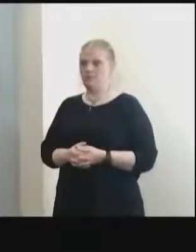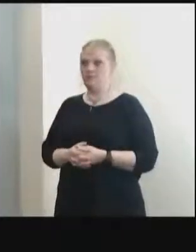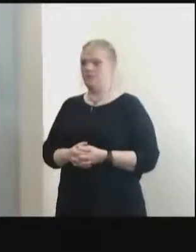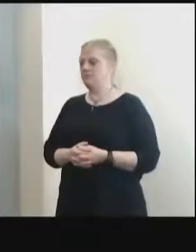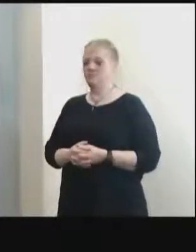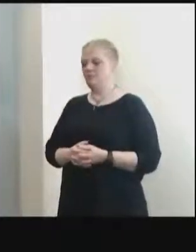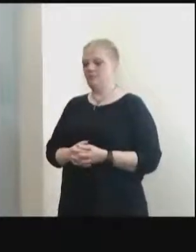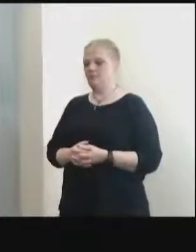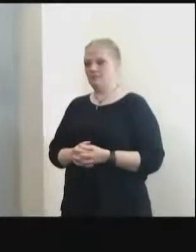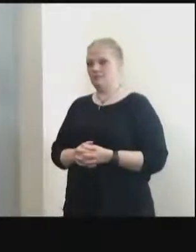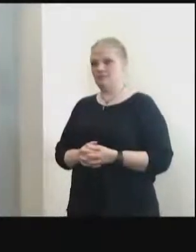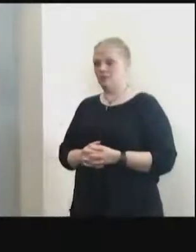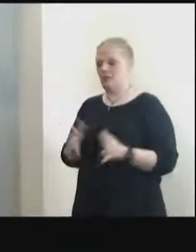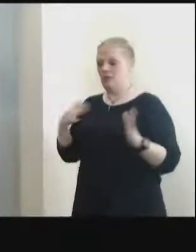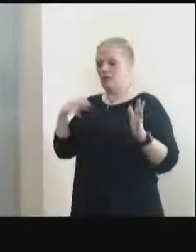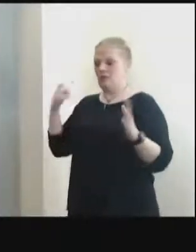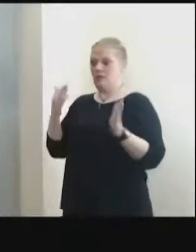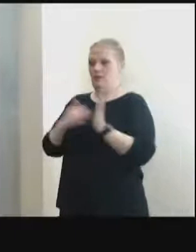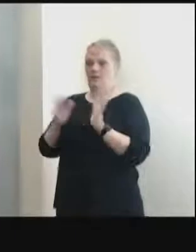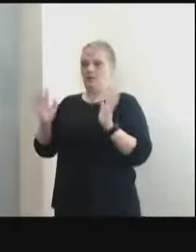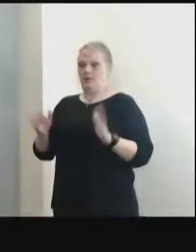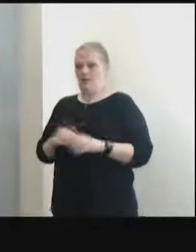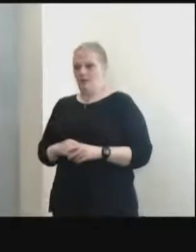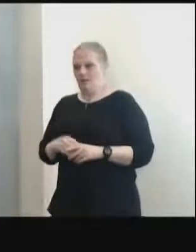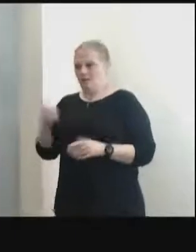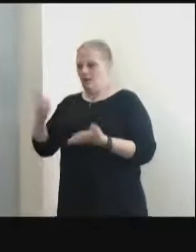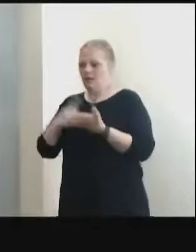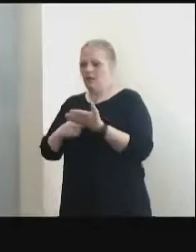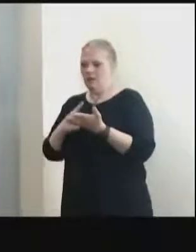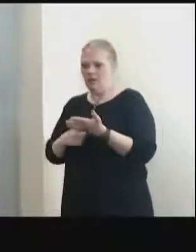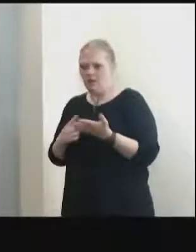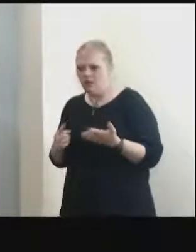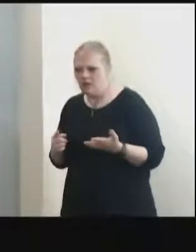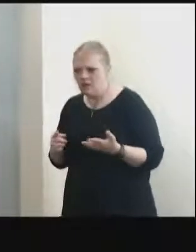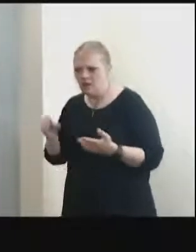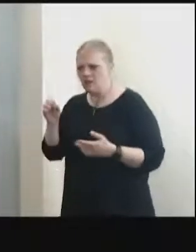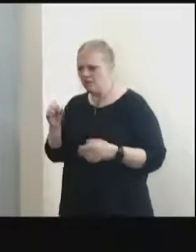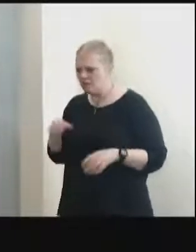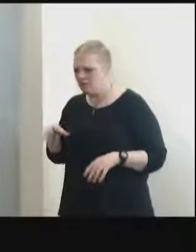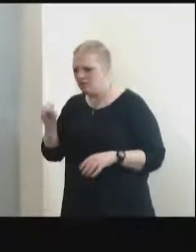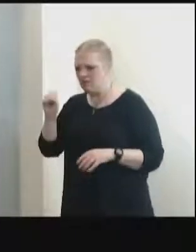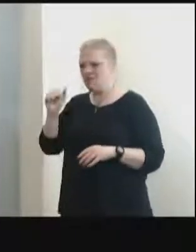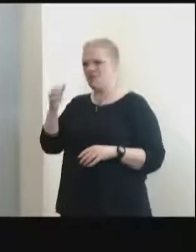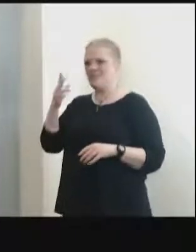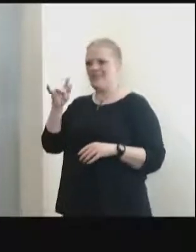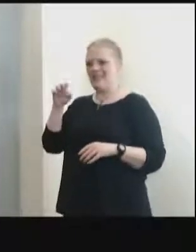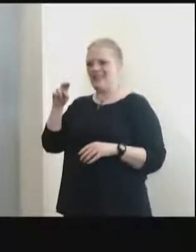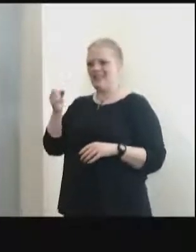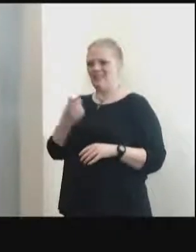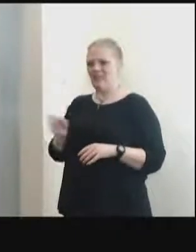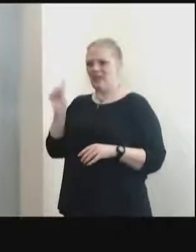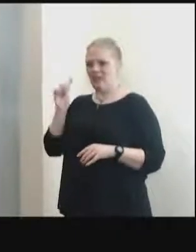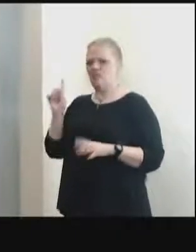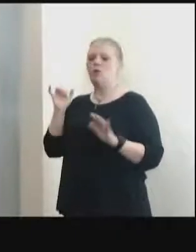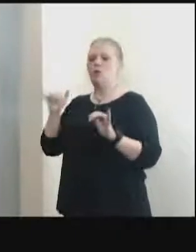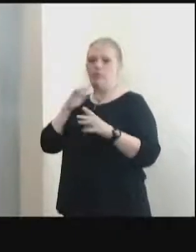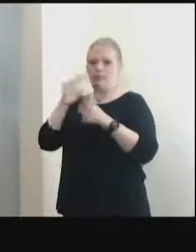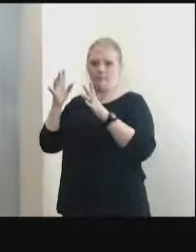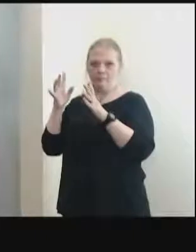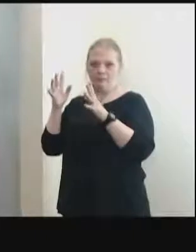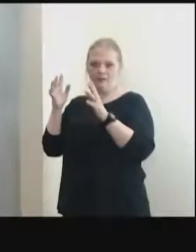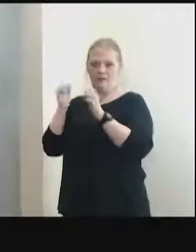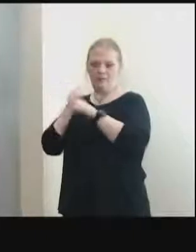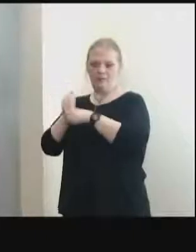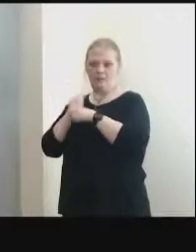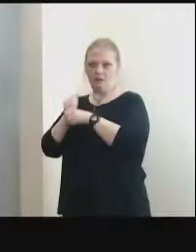Oh, back again, yeah. There you go. Back again. You talked about Salem last week and that you don't have control of the baseball stadium.